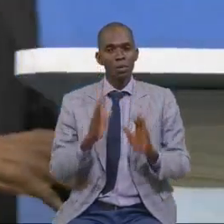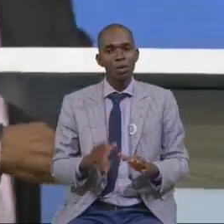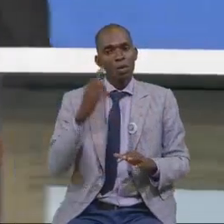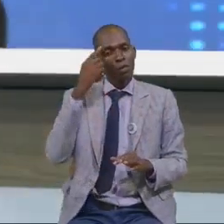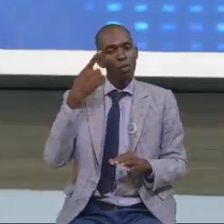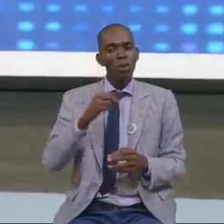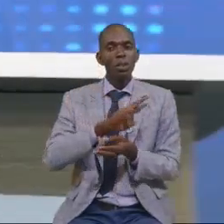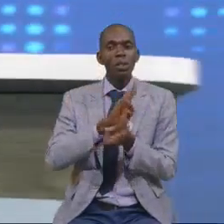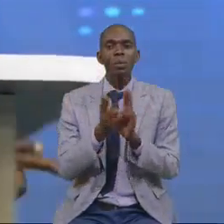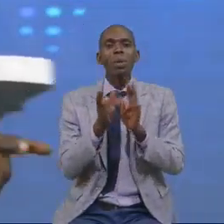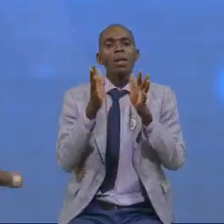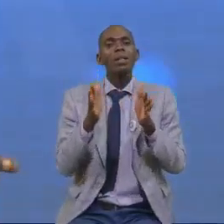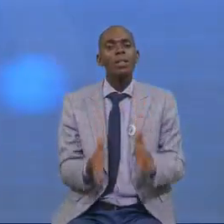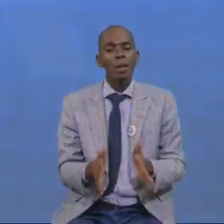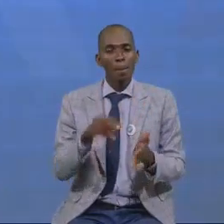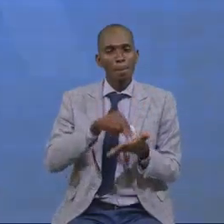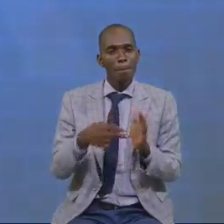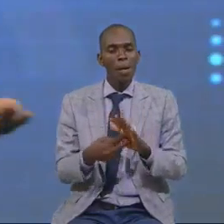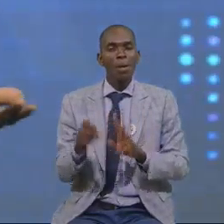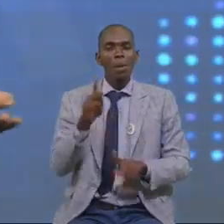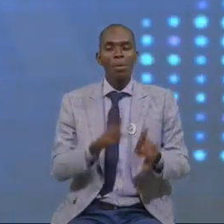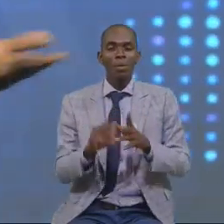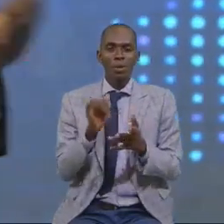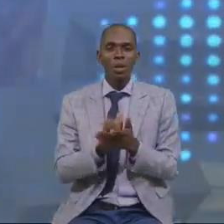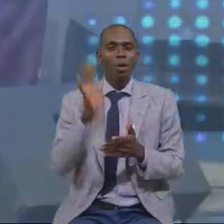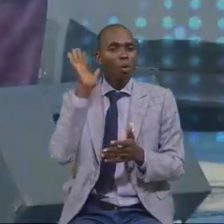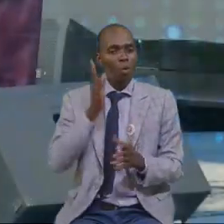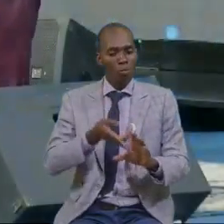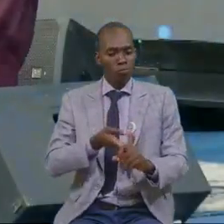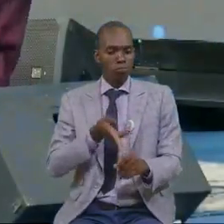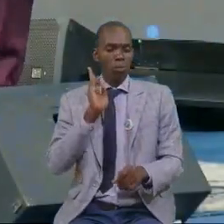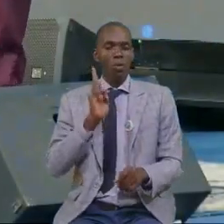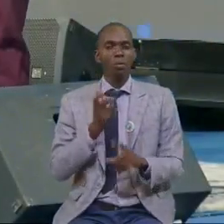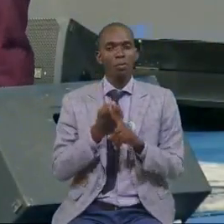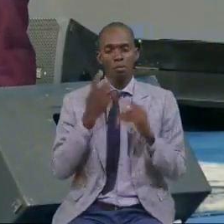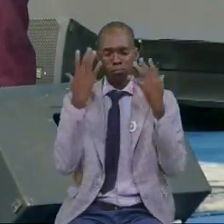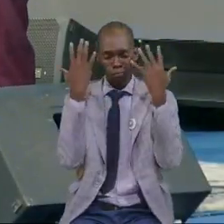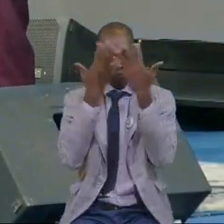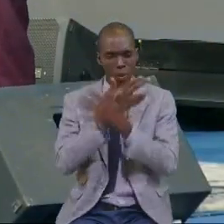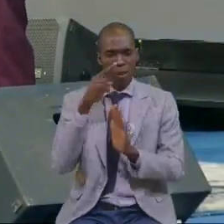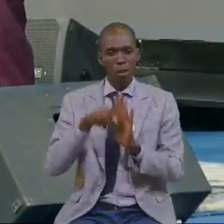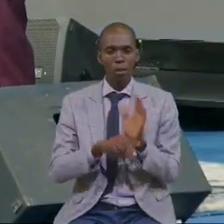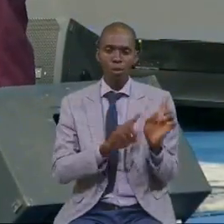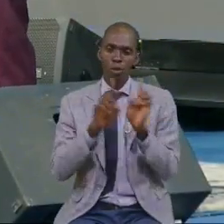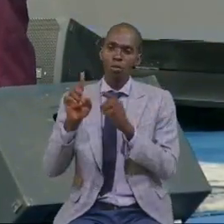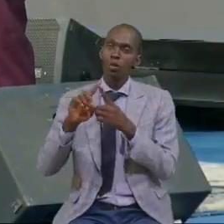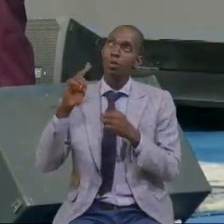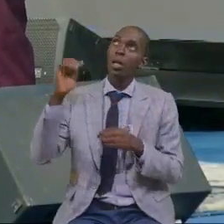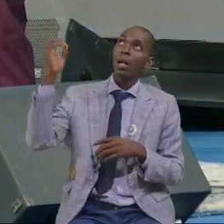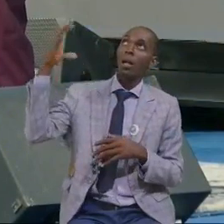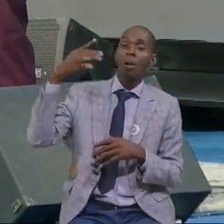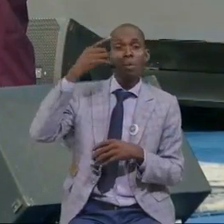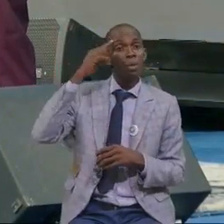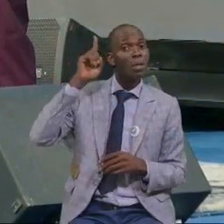that is for those who come out of darkness and come to the light, because he